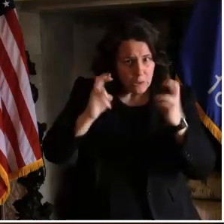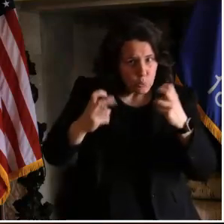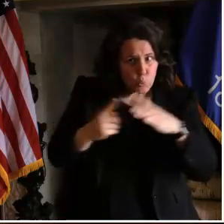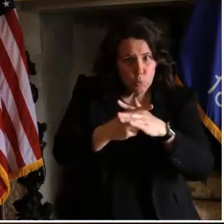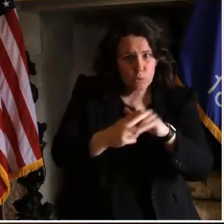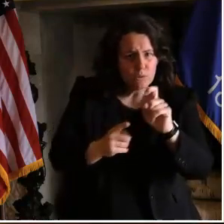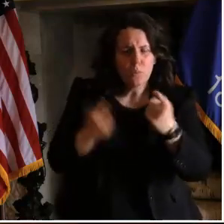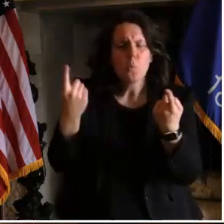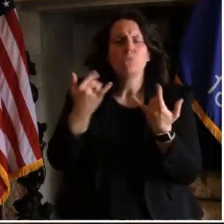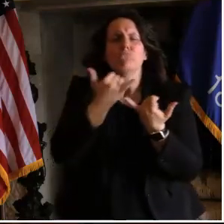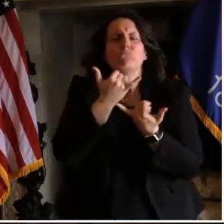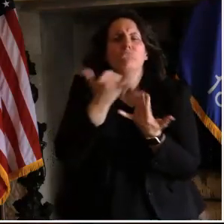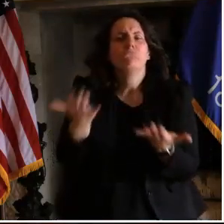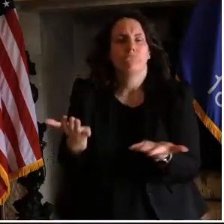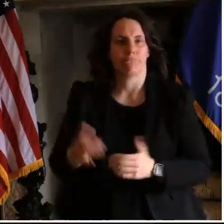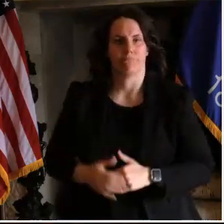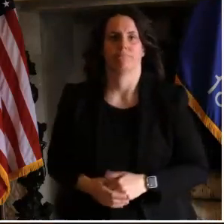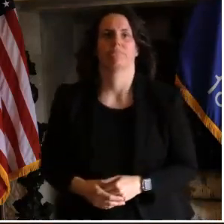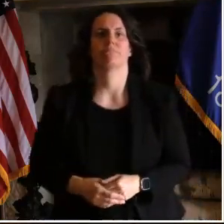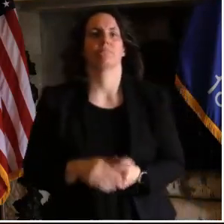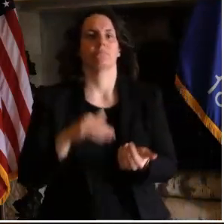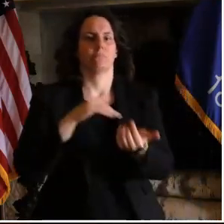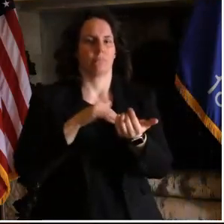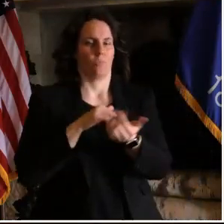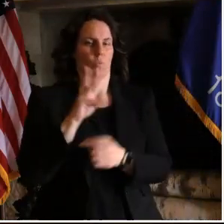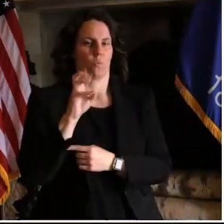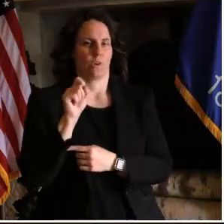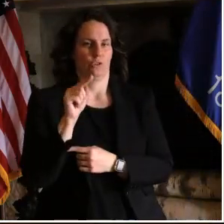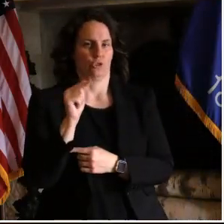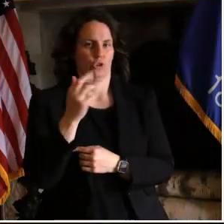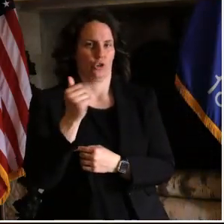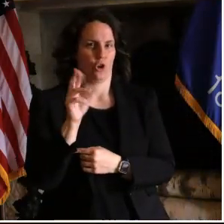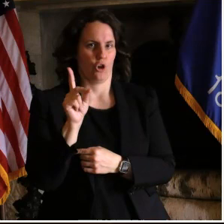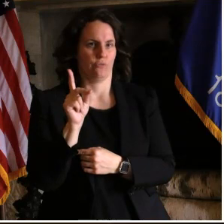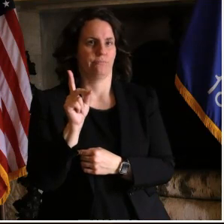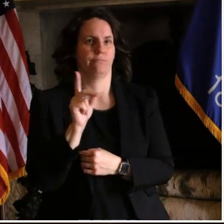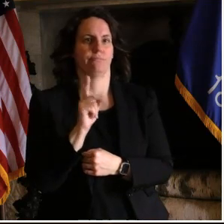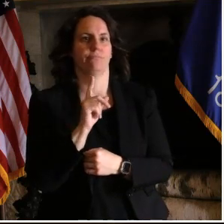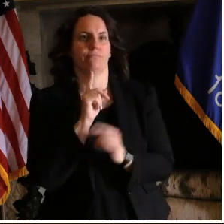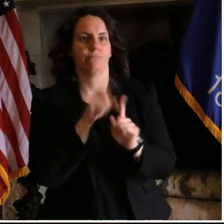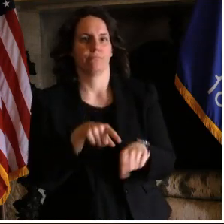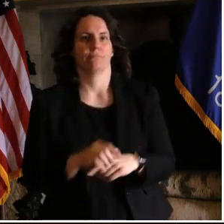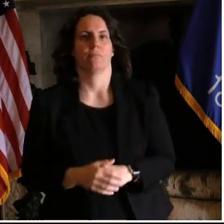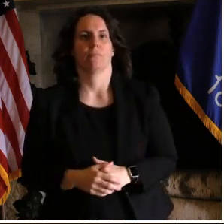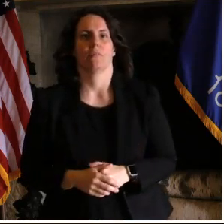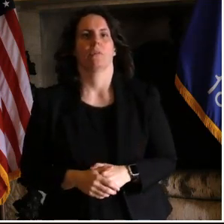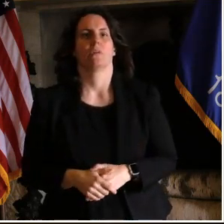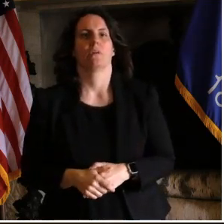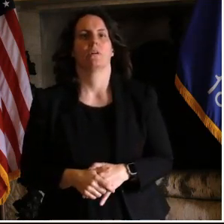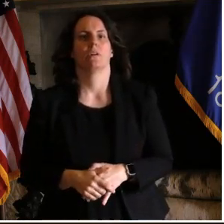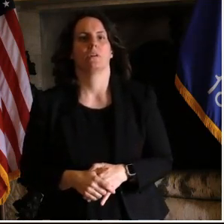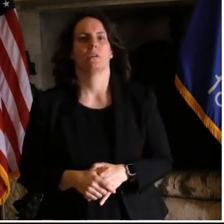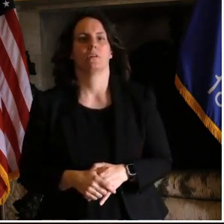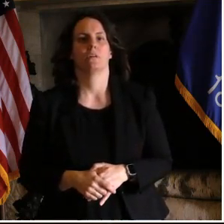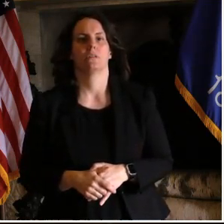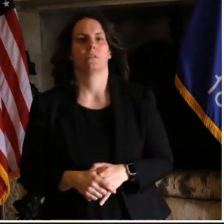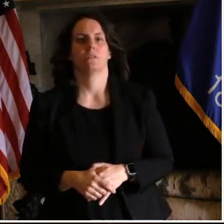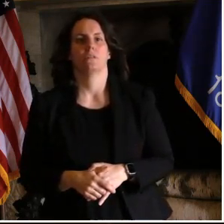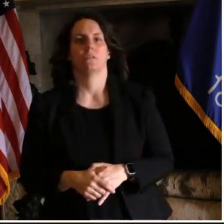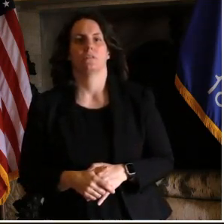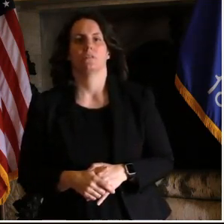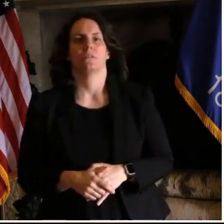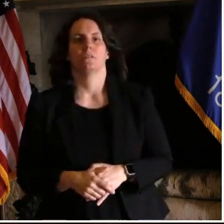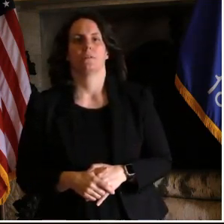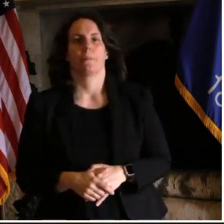the only of the possible answers that you propose that we can say with certainty is that we haven't heard it's because of testing limitations. In